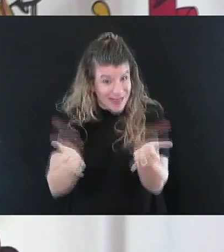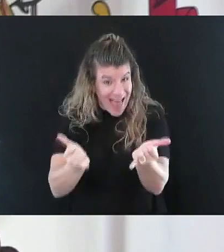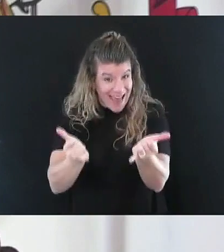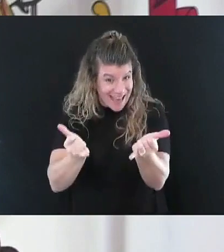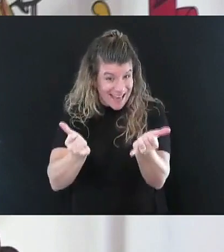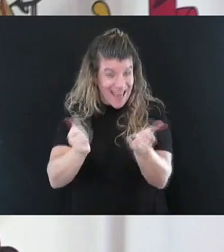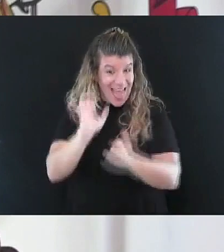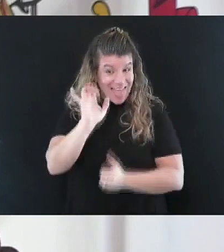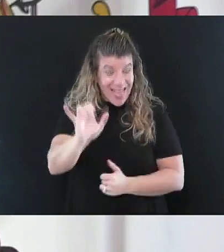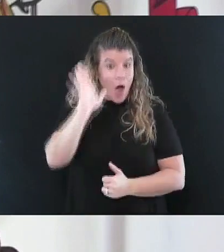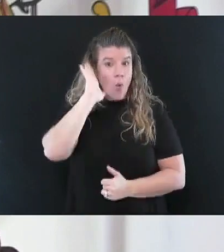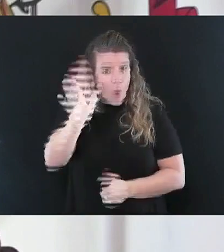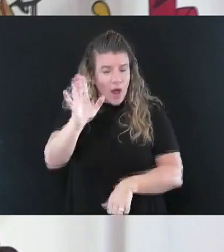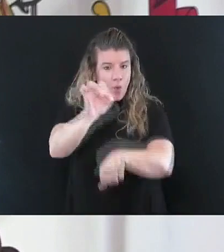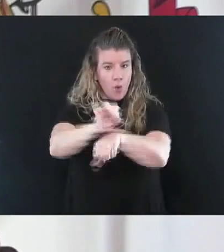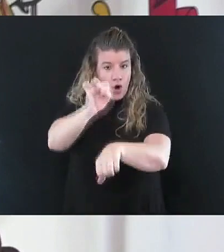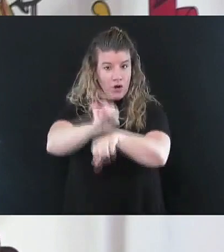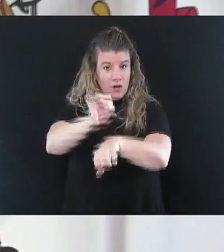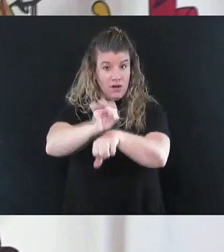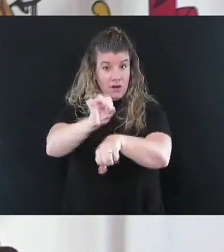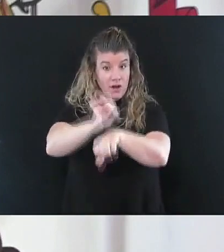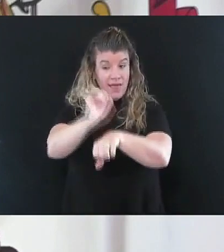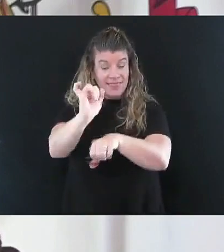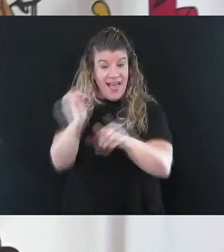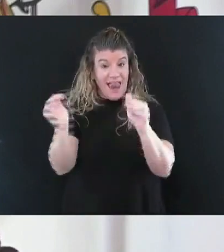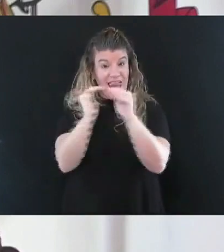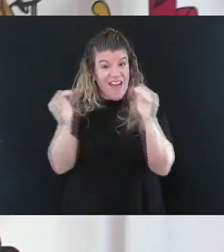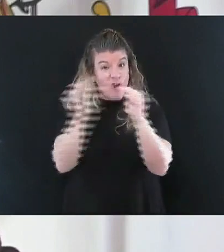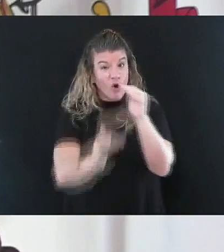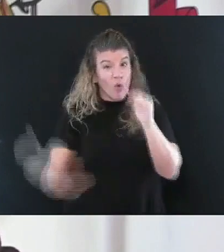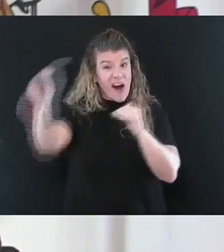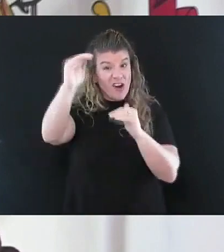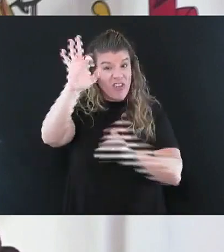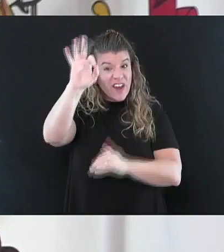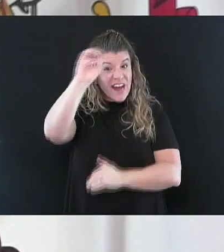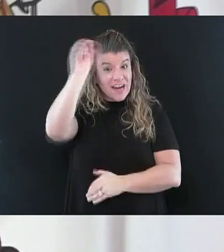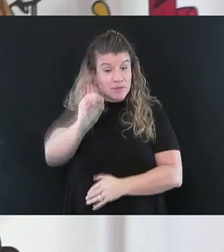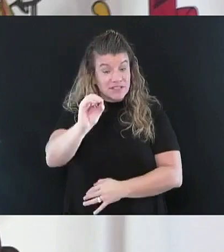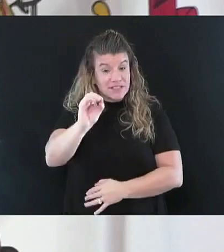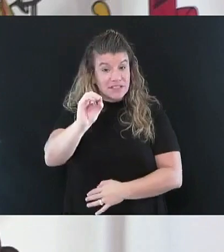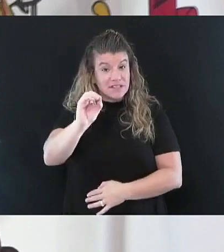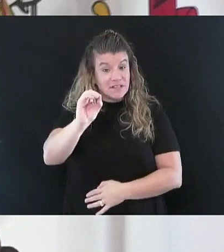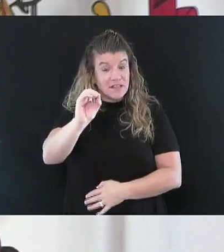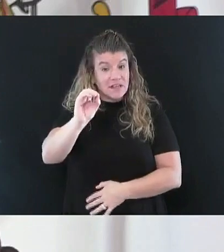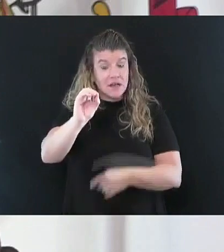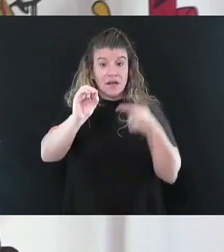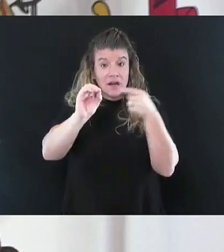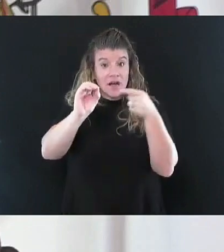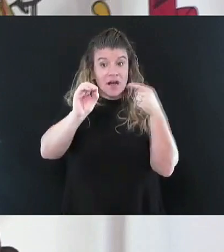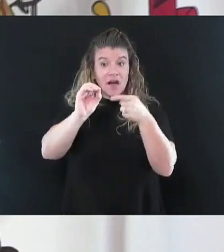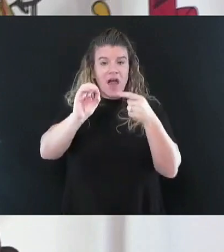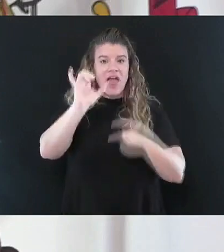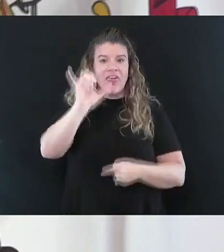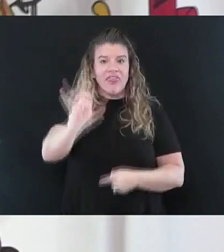absolutely work at a level of in greater than 90%, it